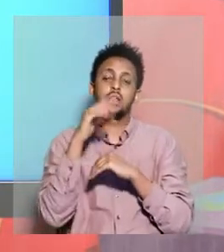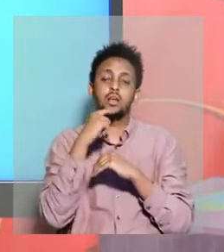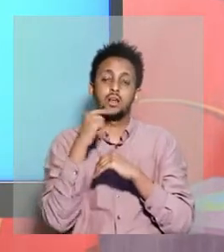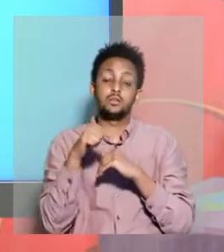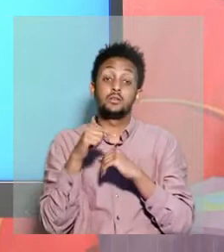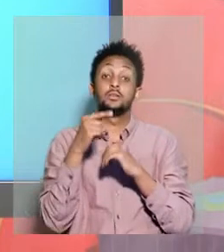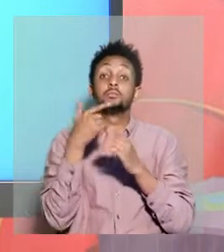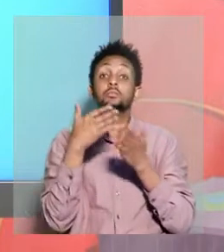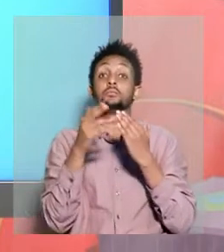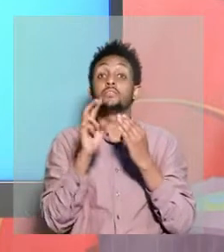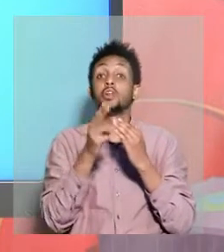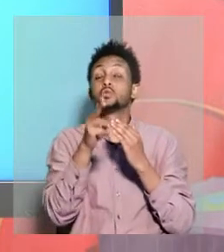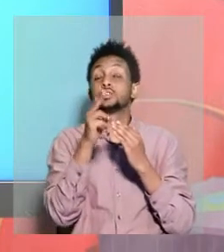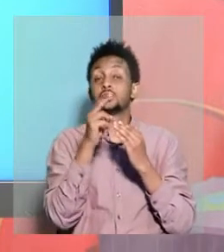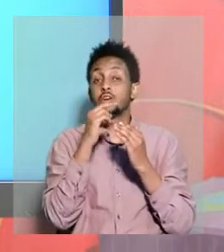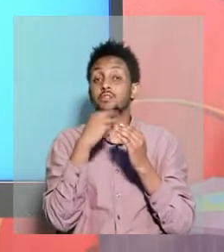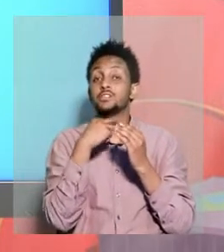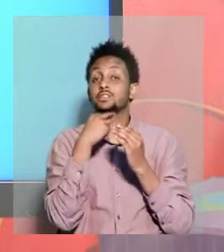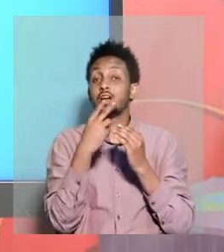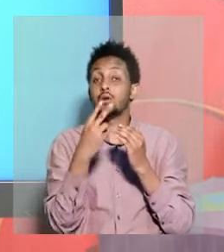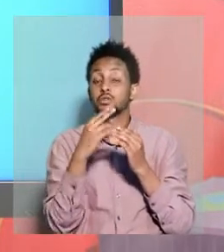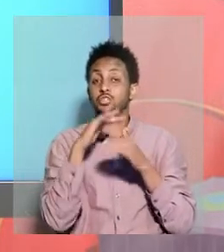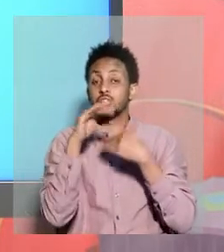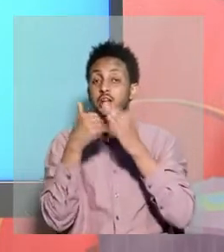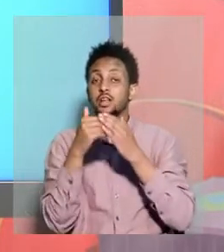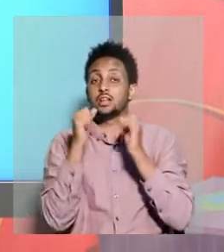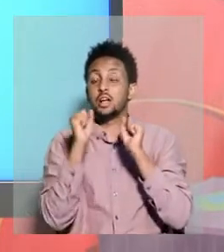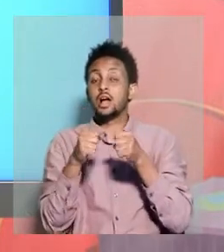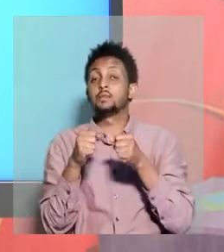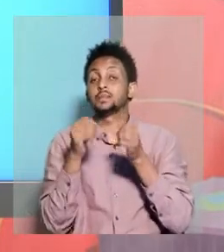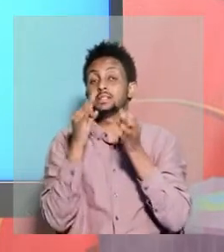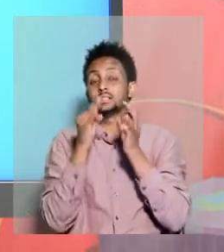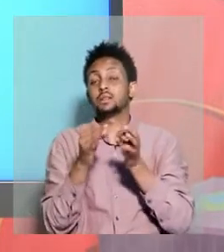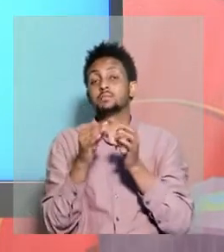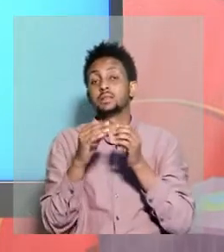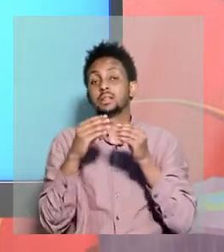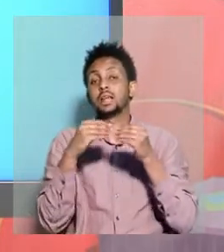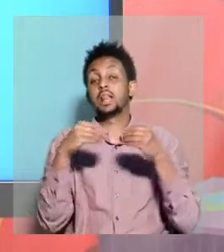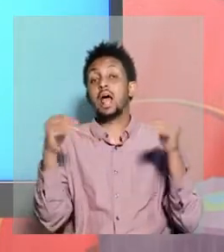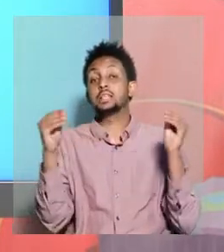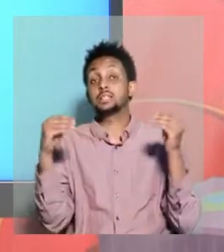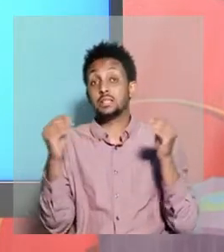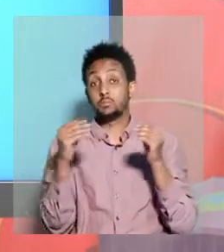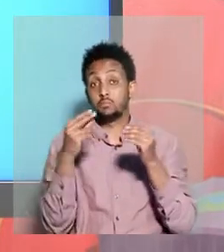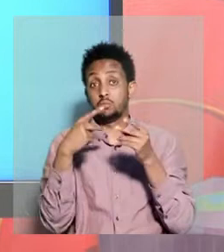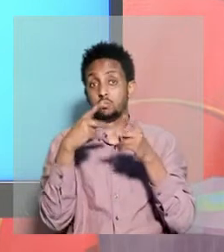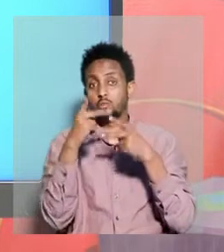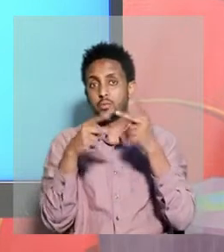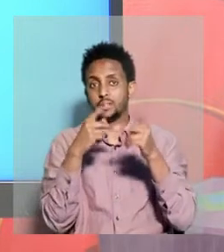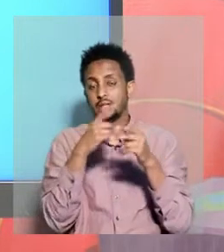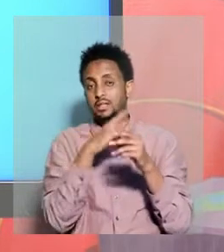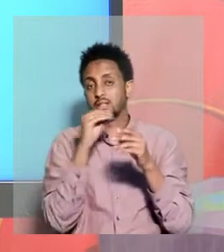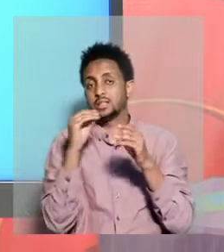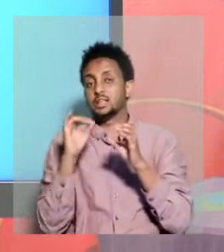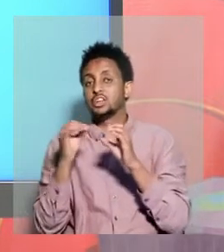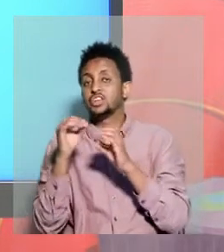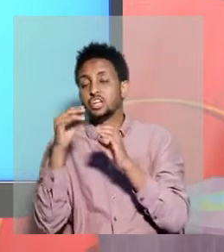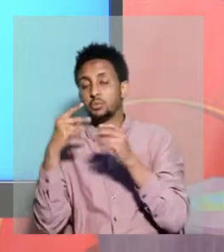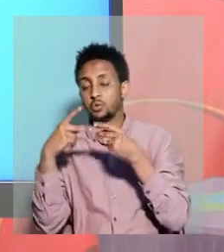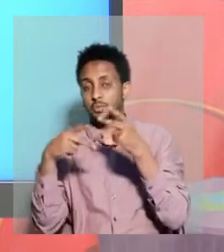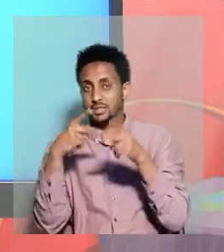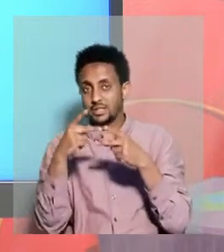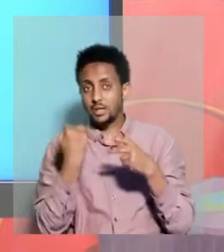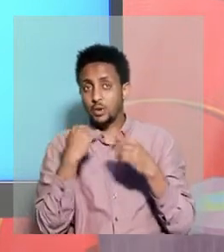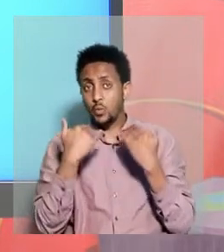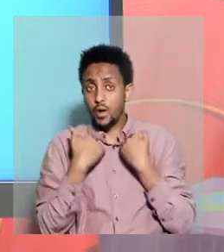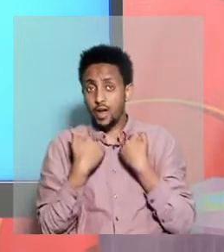says. And the velocity of sound wave generally can be determined as the elastic property over inertial property. Previously,